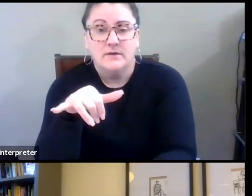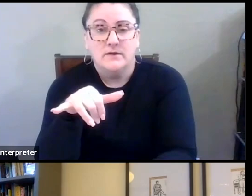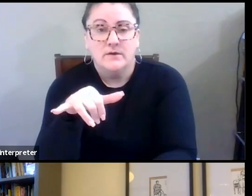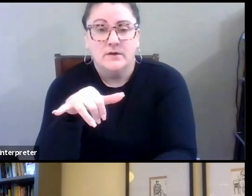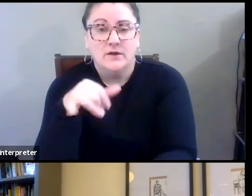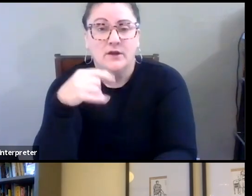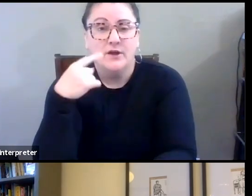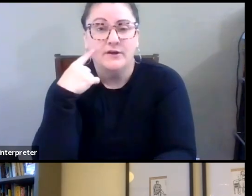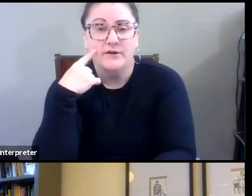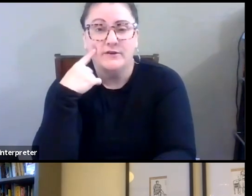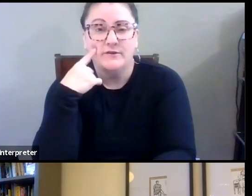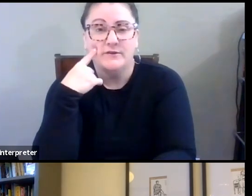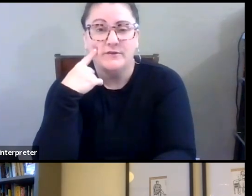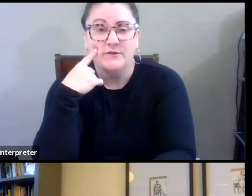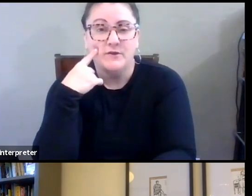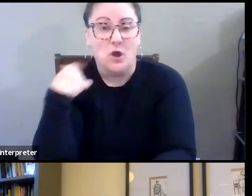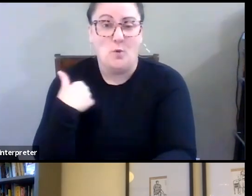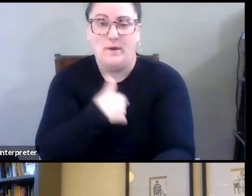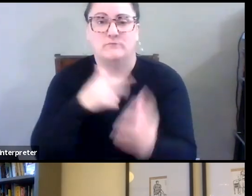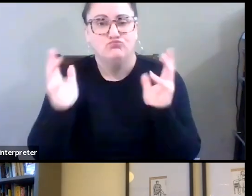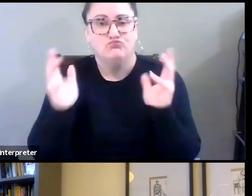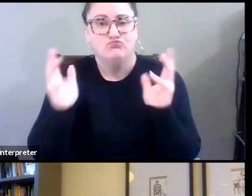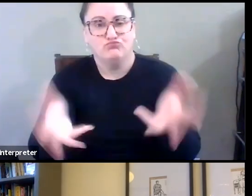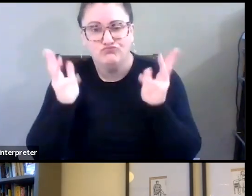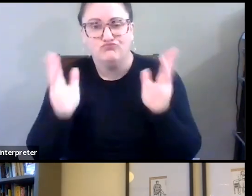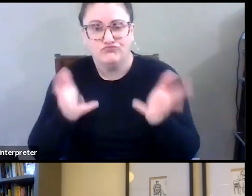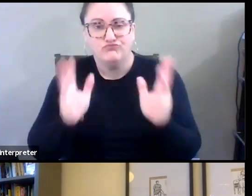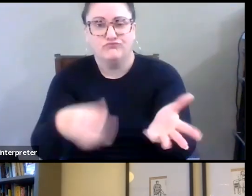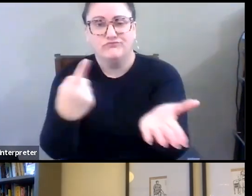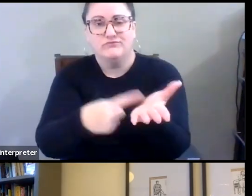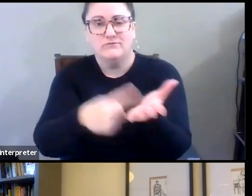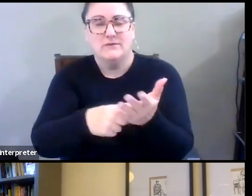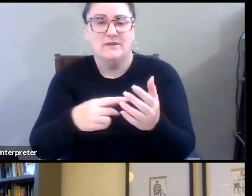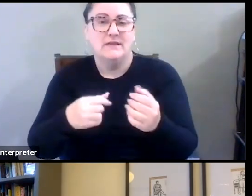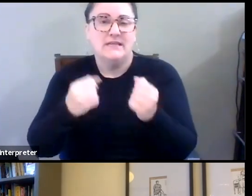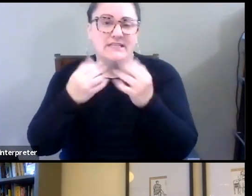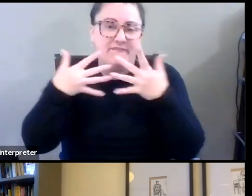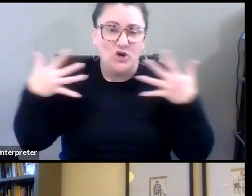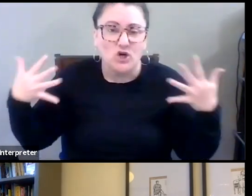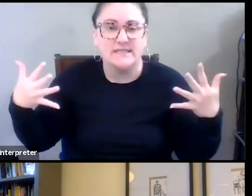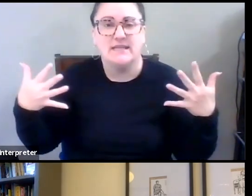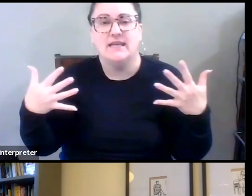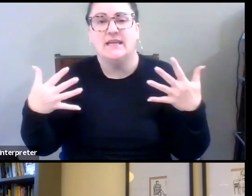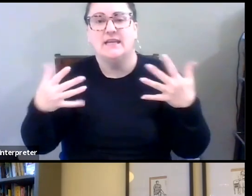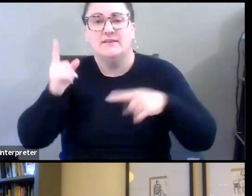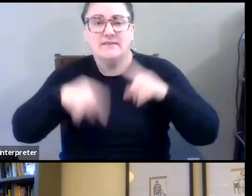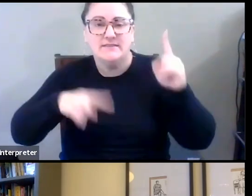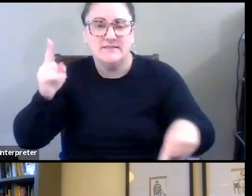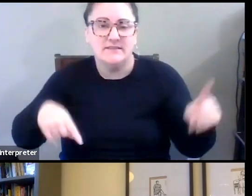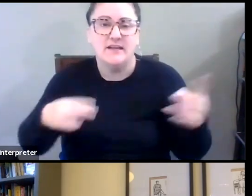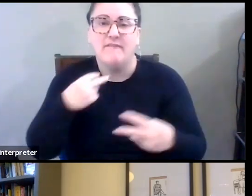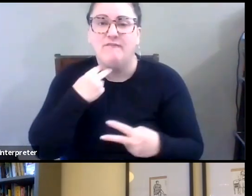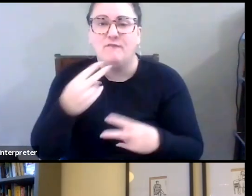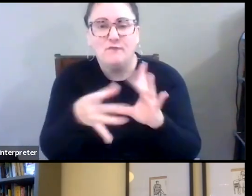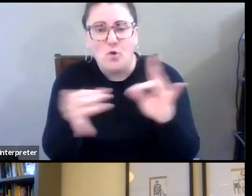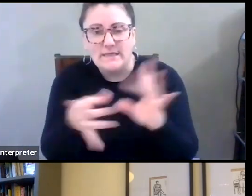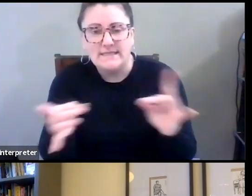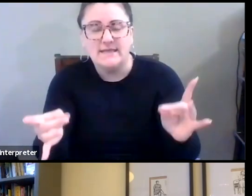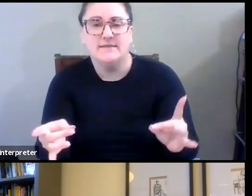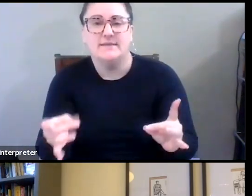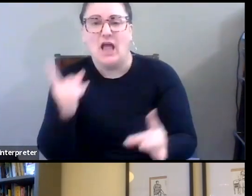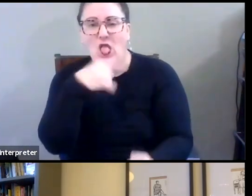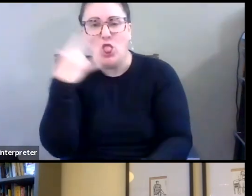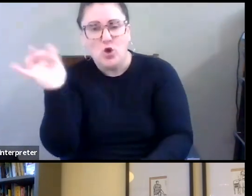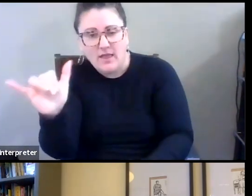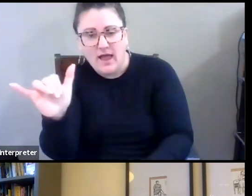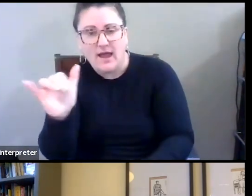for as much talking as we do about diversity and, you know, the range of voices and how and kind of what that should look like